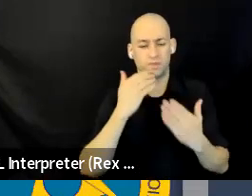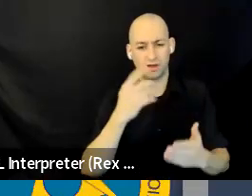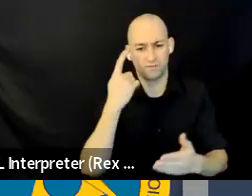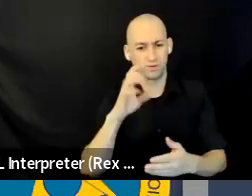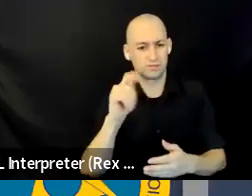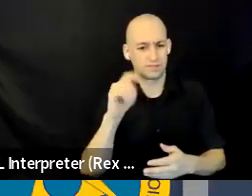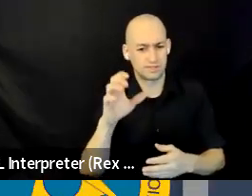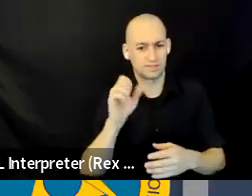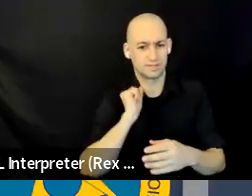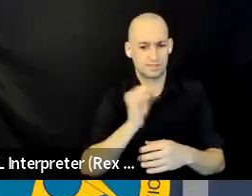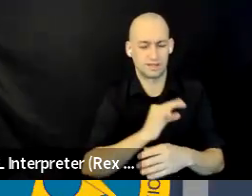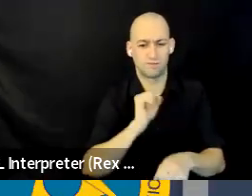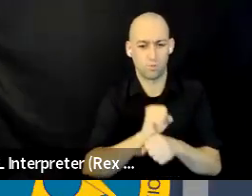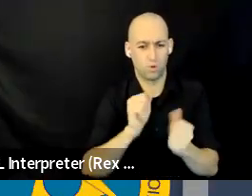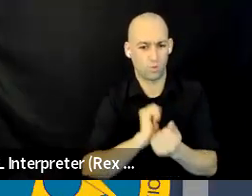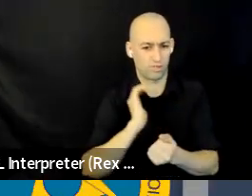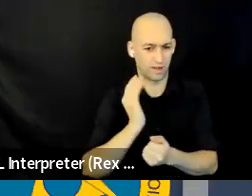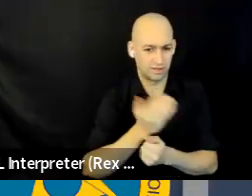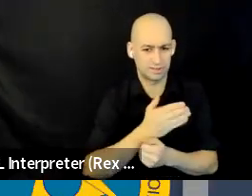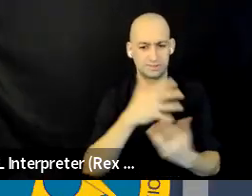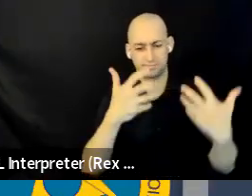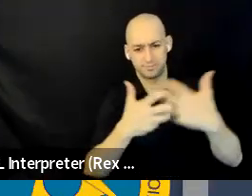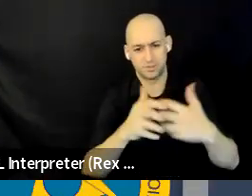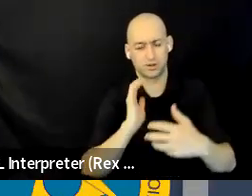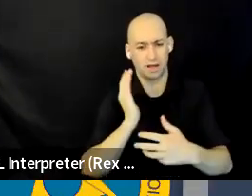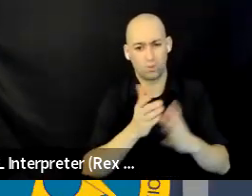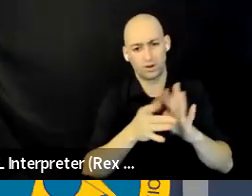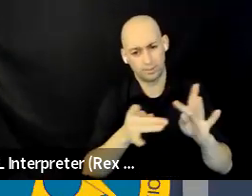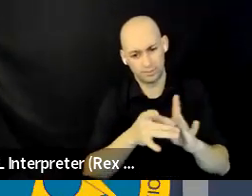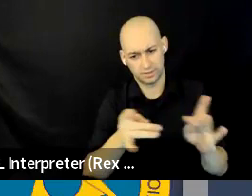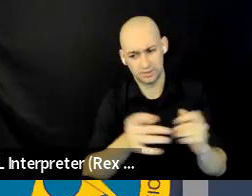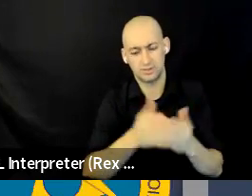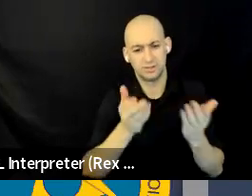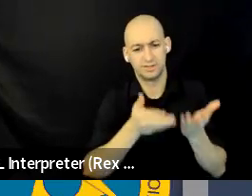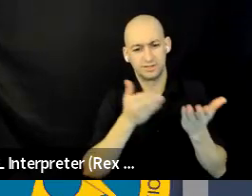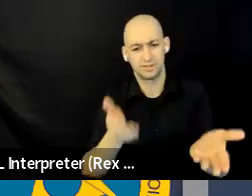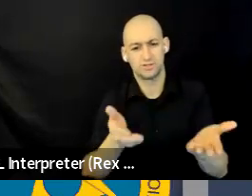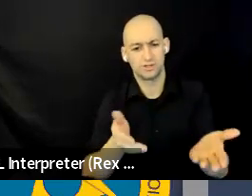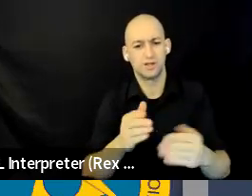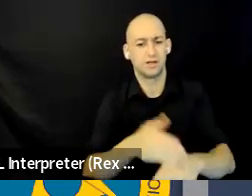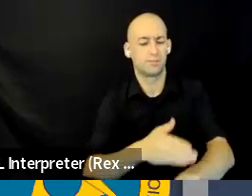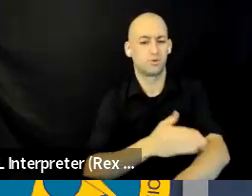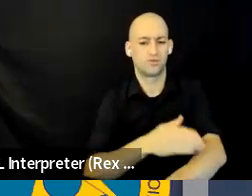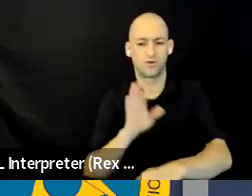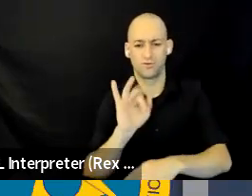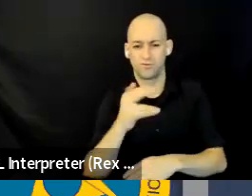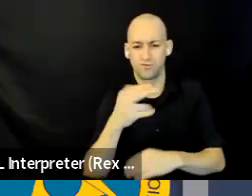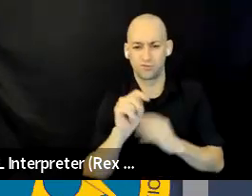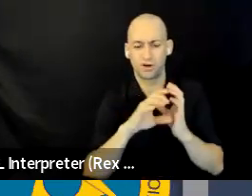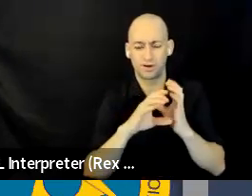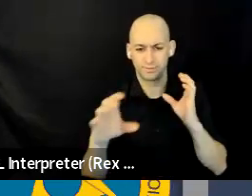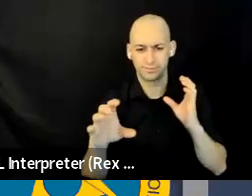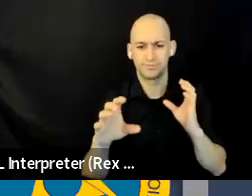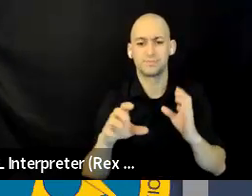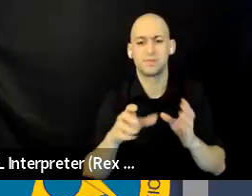to incorporate our comments. In particular, we do appreciate that our suggestions on improving the freight section were added in, such as aligning the language